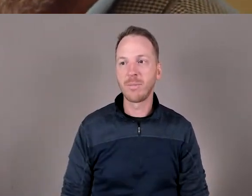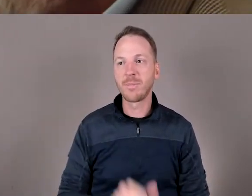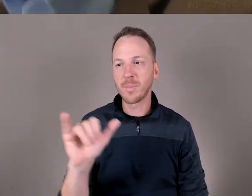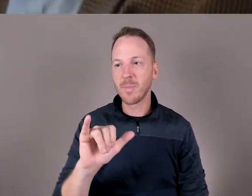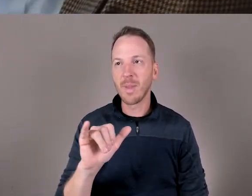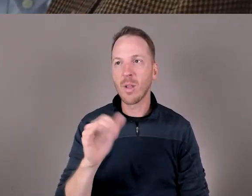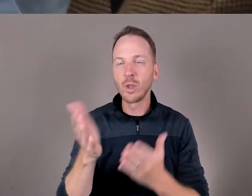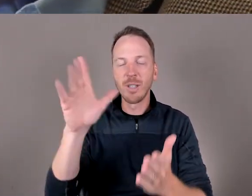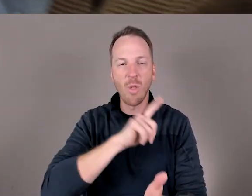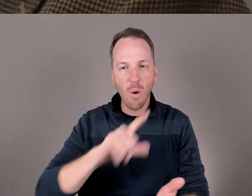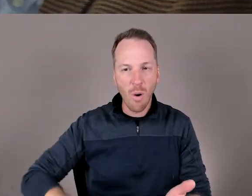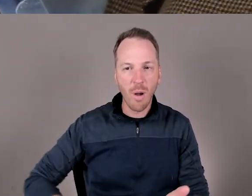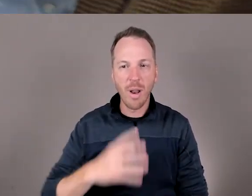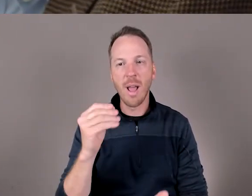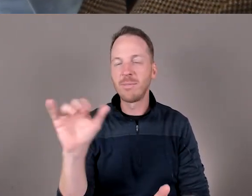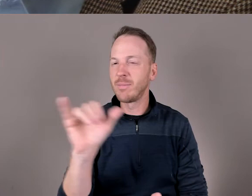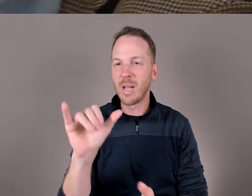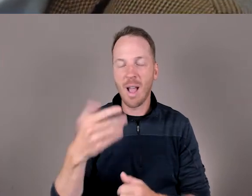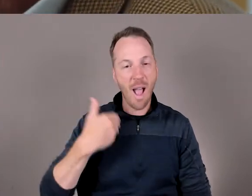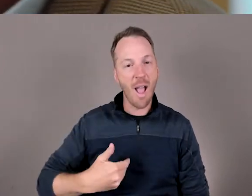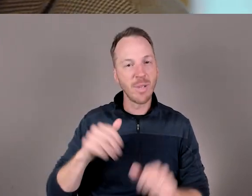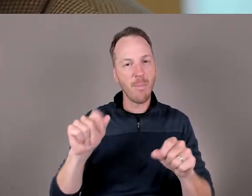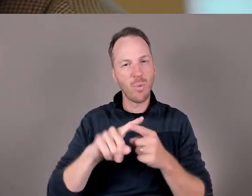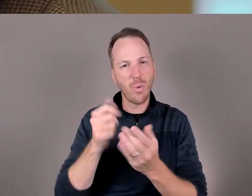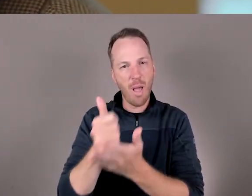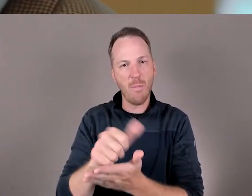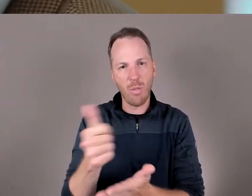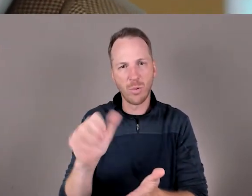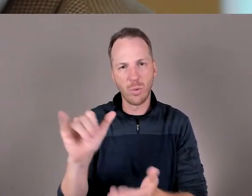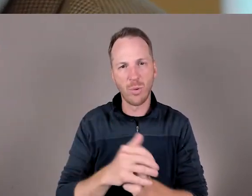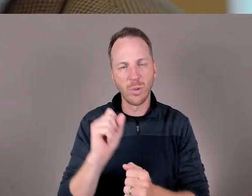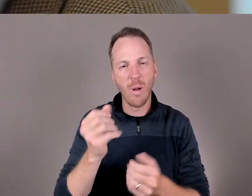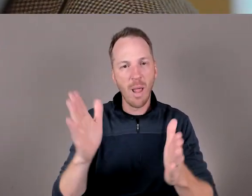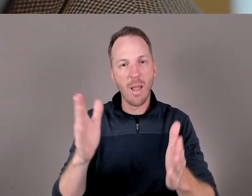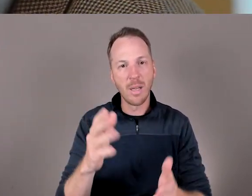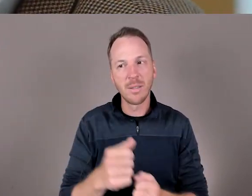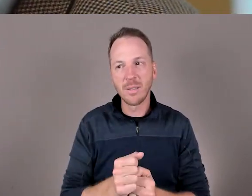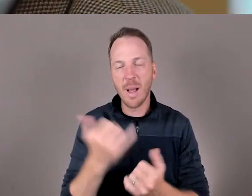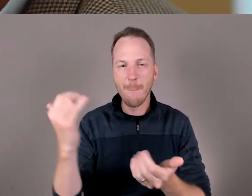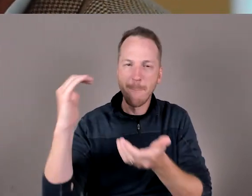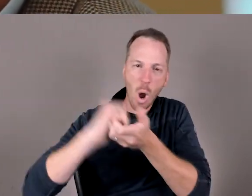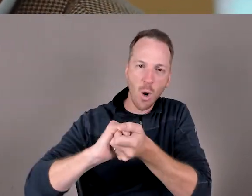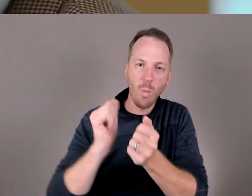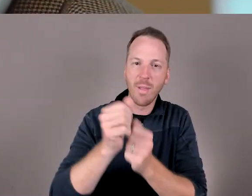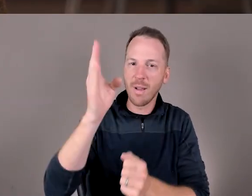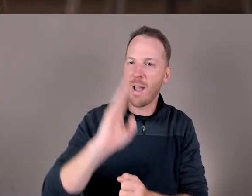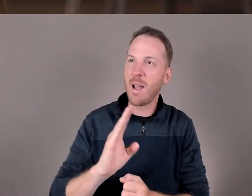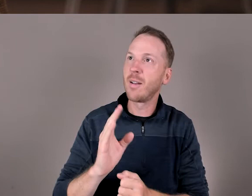in serving his Lord, and just as I was able to do that. So let's all partner with God